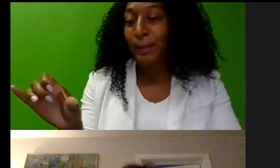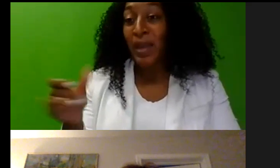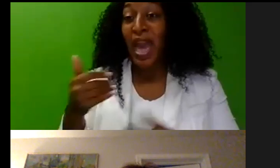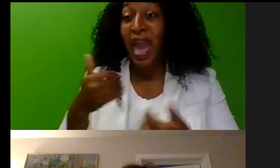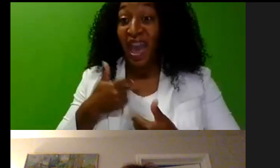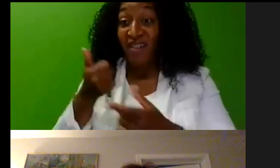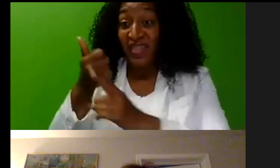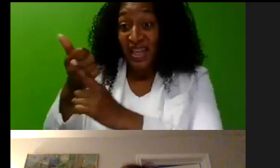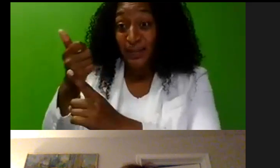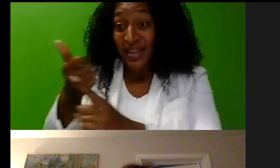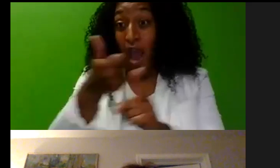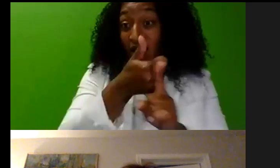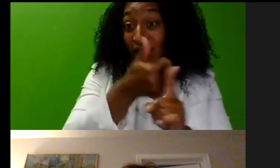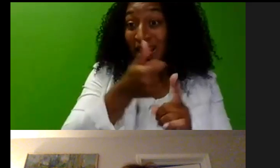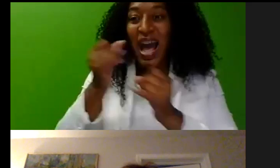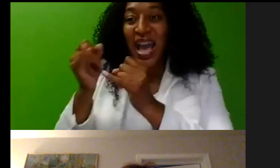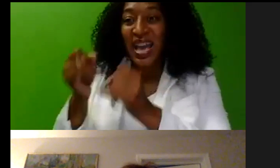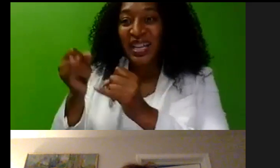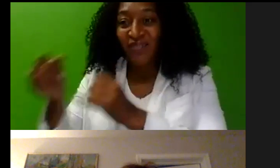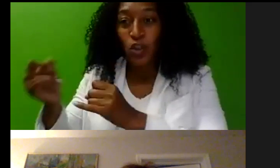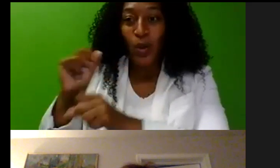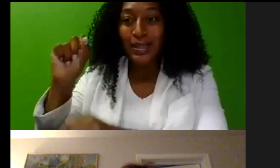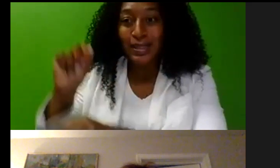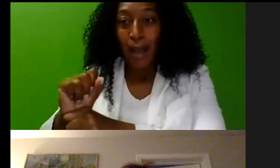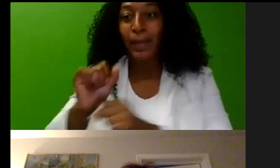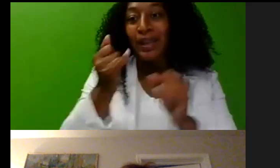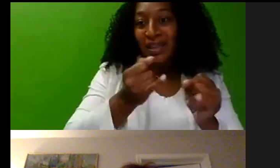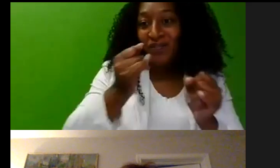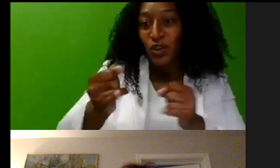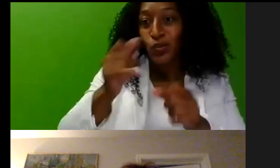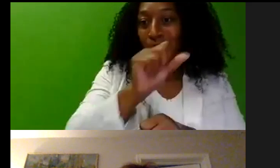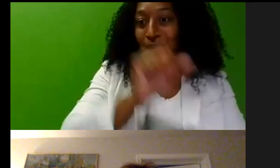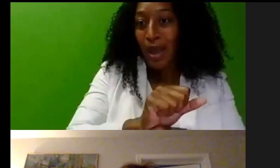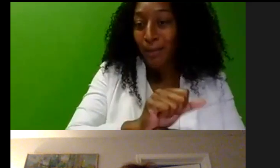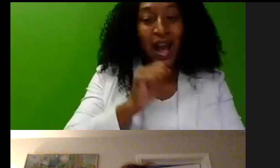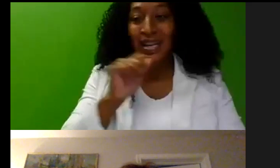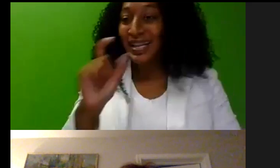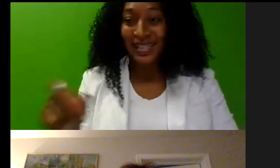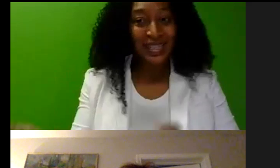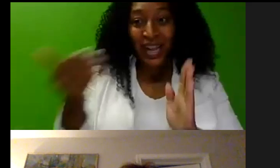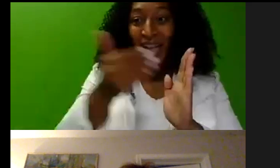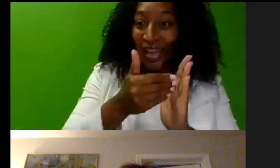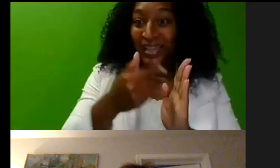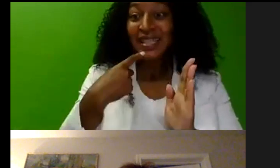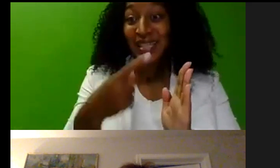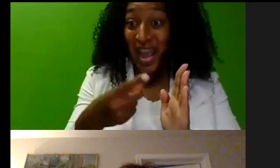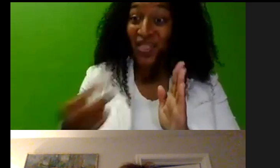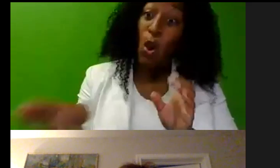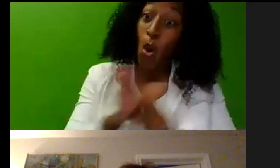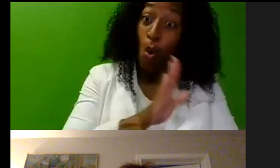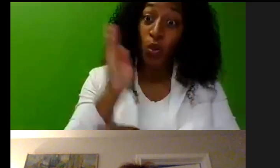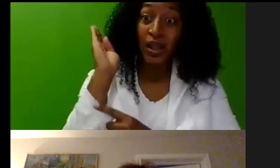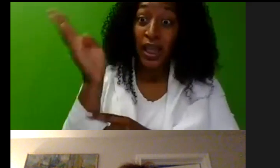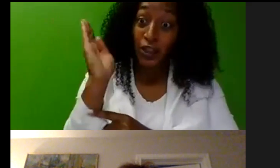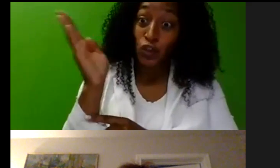how things are organized, they're pretty much the same. So I don't need to repeat it again, right? I mean, you don't want to sit with me for a whole nother hour and 15